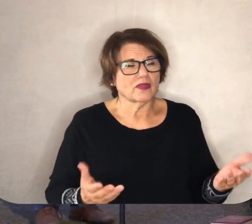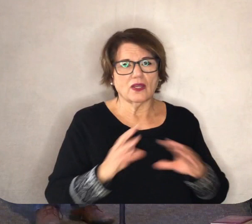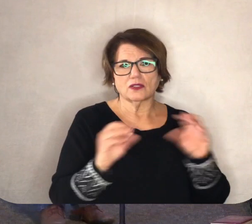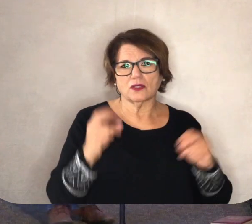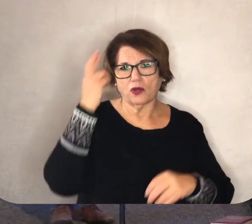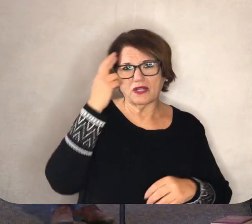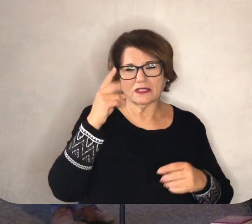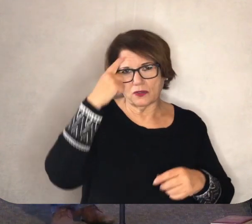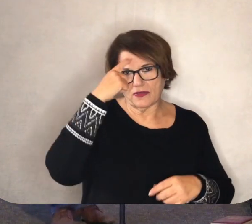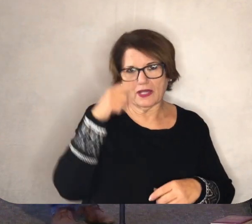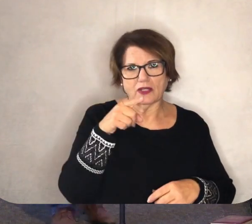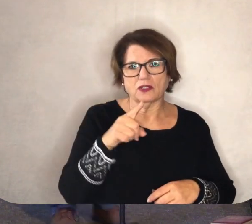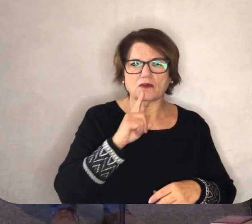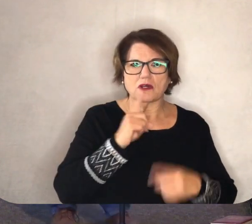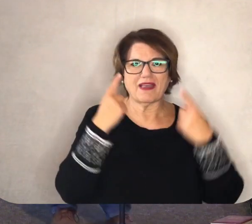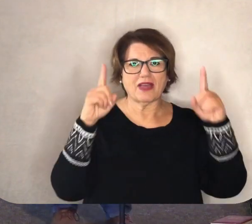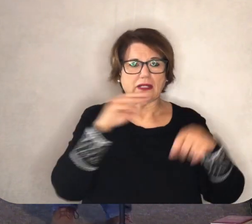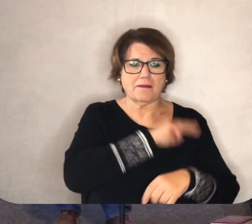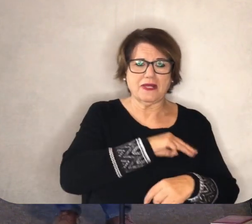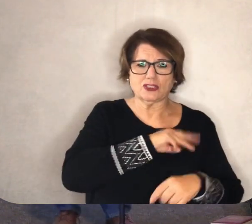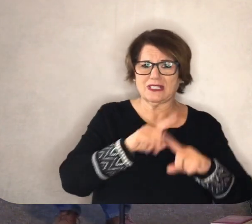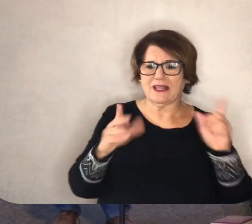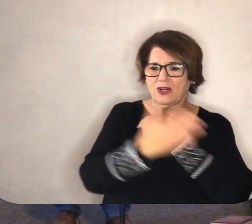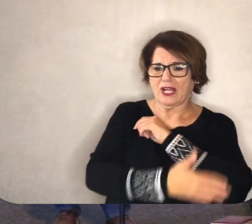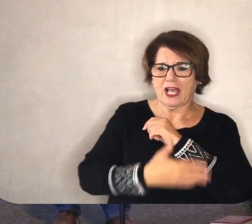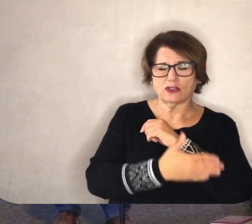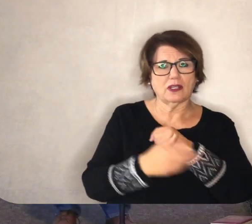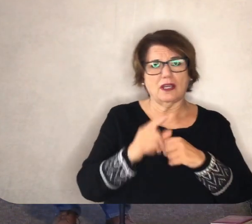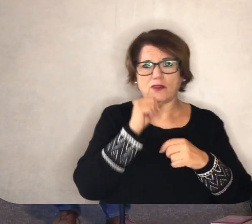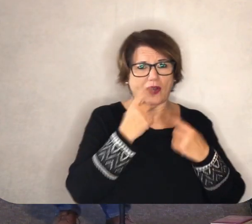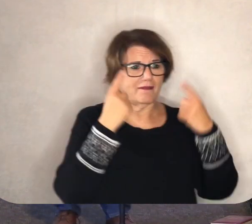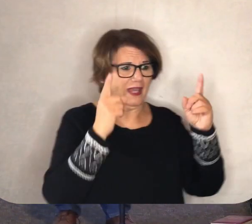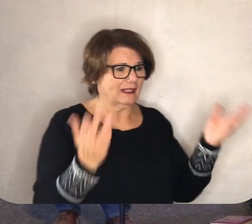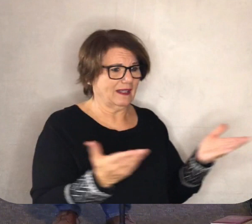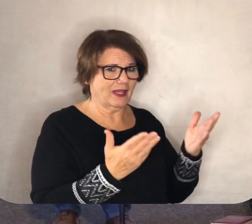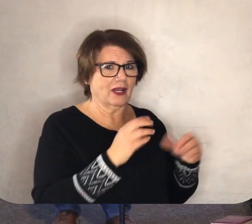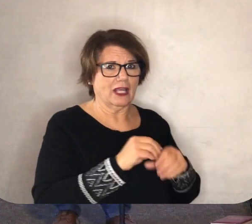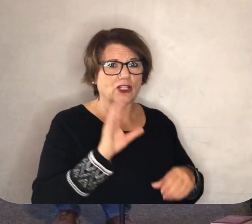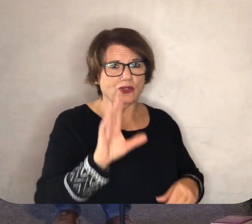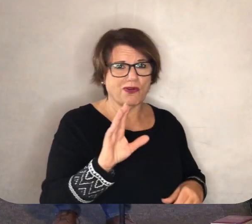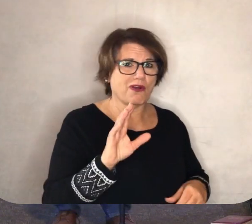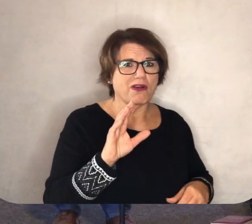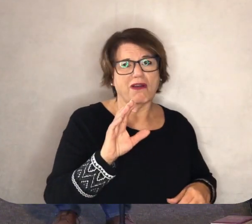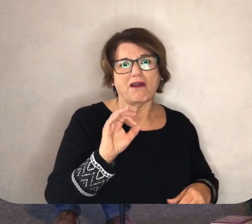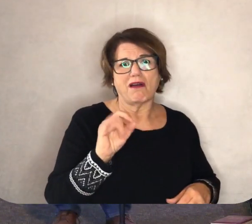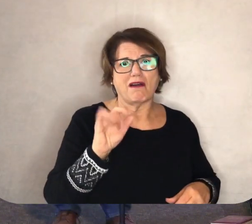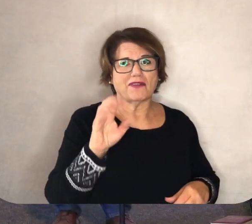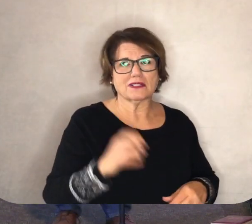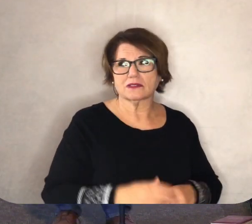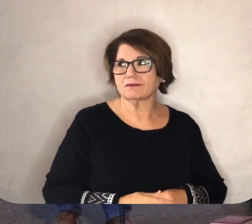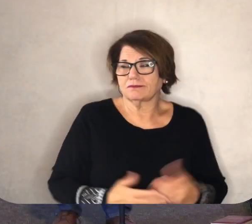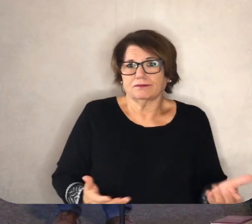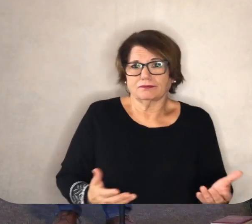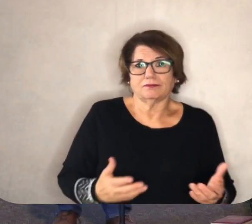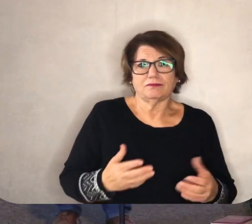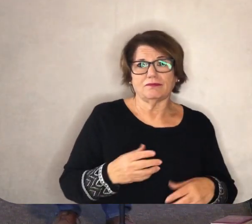to think that you would be an effective missionary overseas if you're not an effective missionary in your own office. There's no reason to